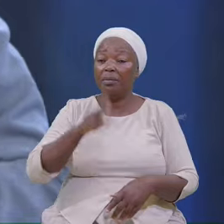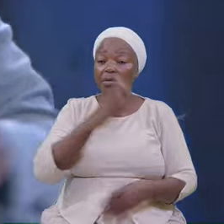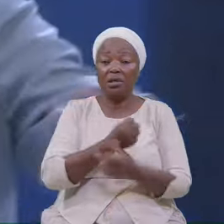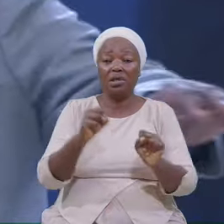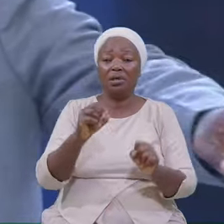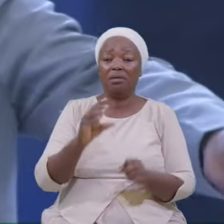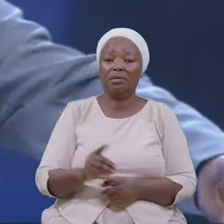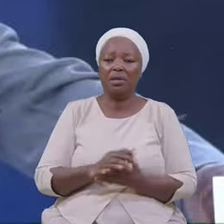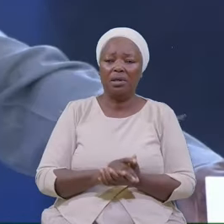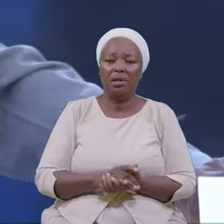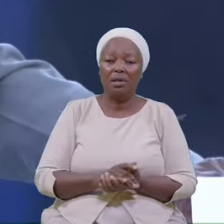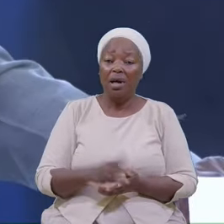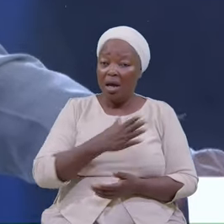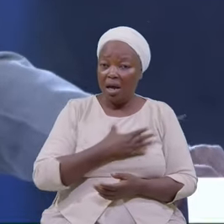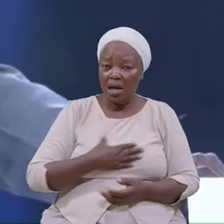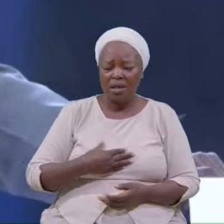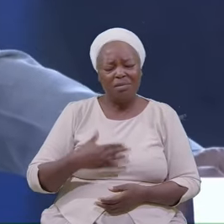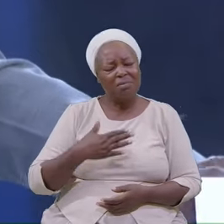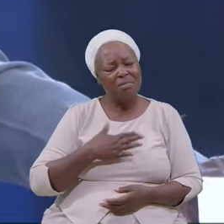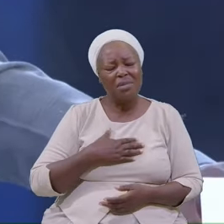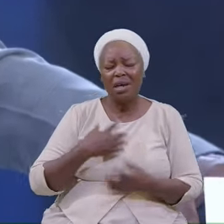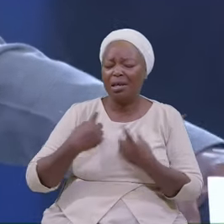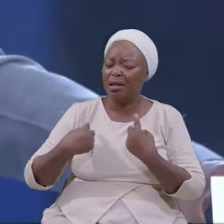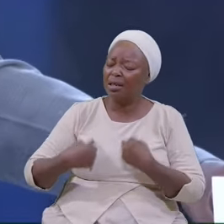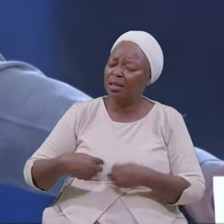Seigneur Jésus et être sauvé. My heart is